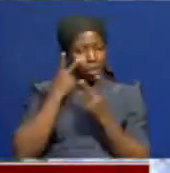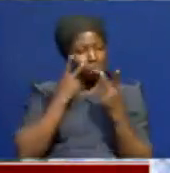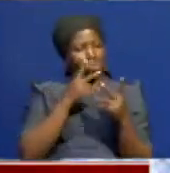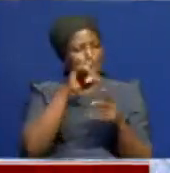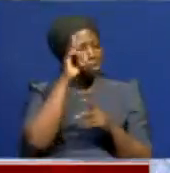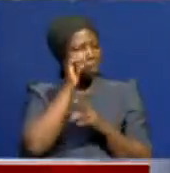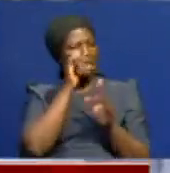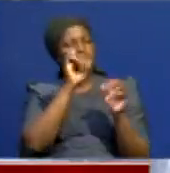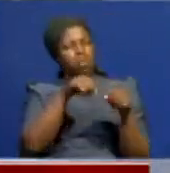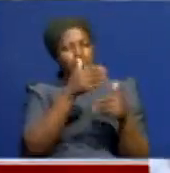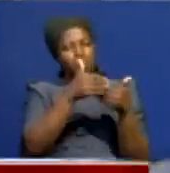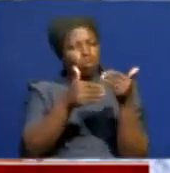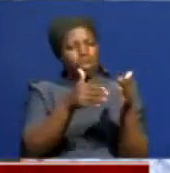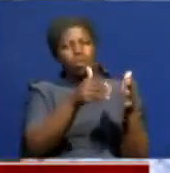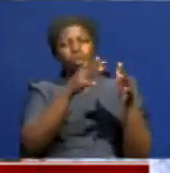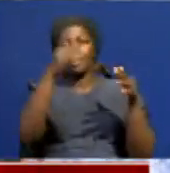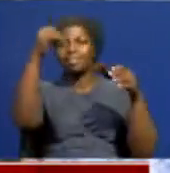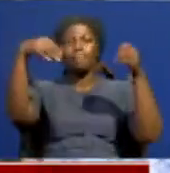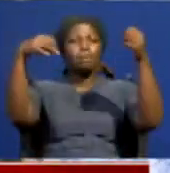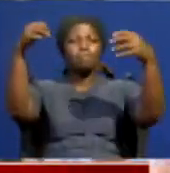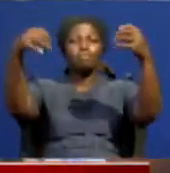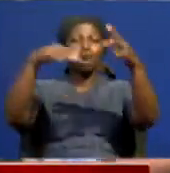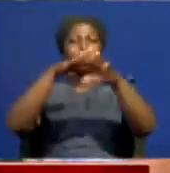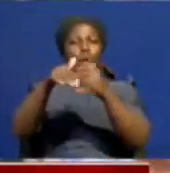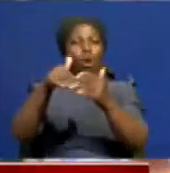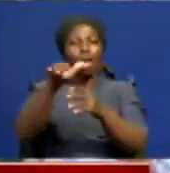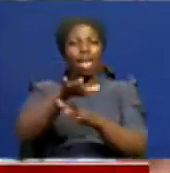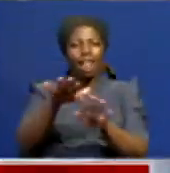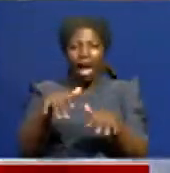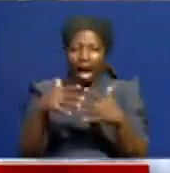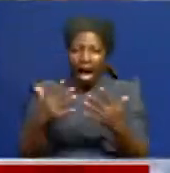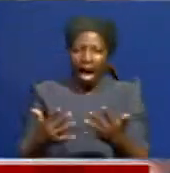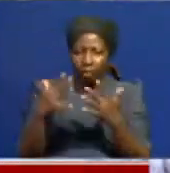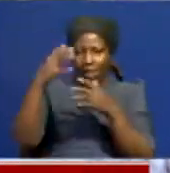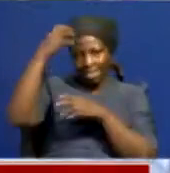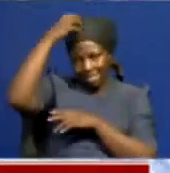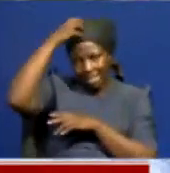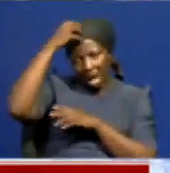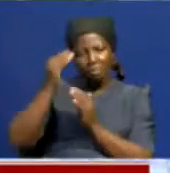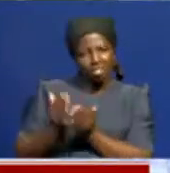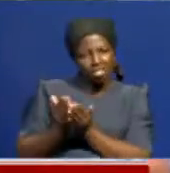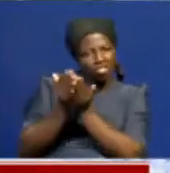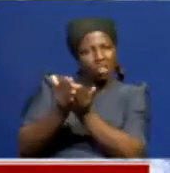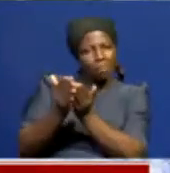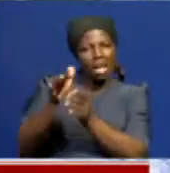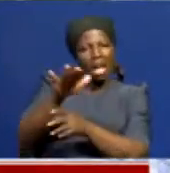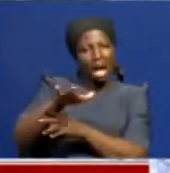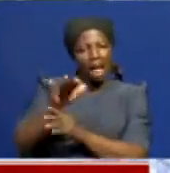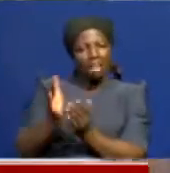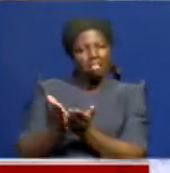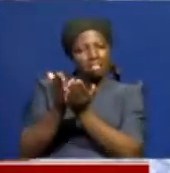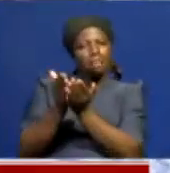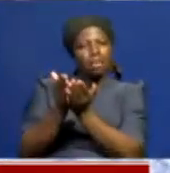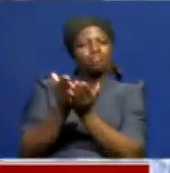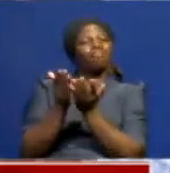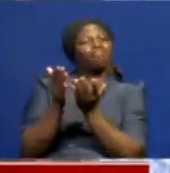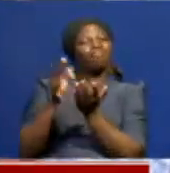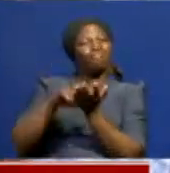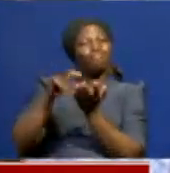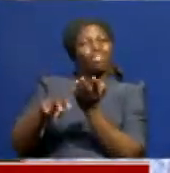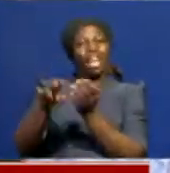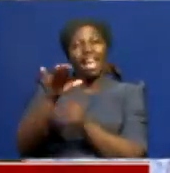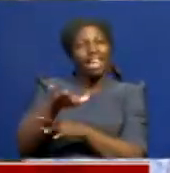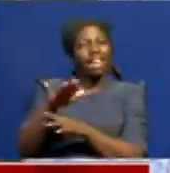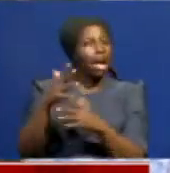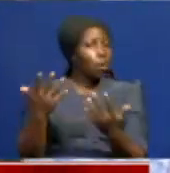vile tutajenga barabara na mataa kila mahali. Tuangalie upande wa Lamu shipping area, docking area ya hizi cruise ship ikifika